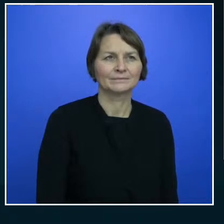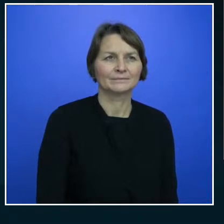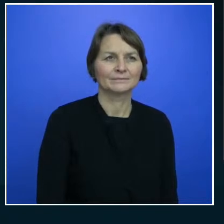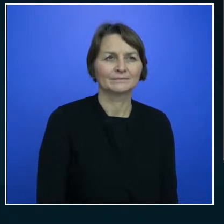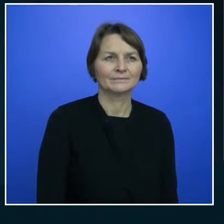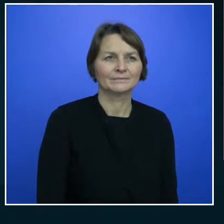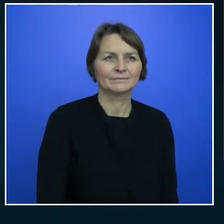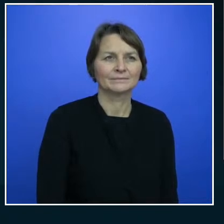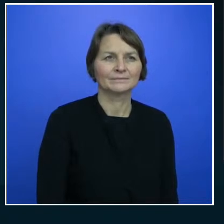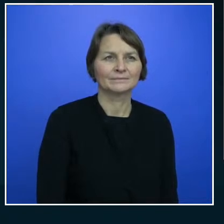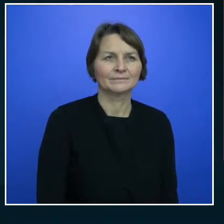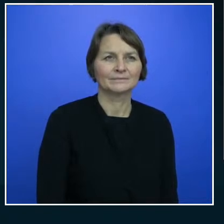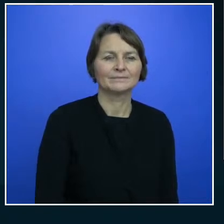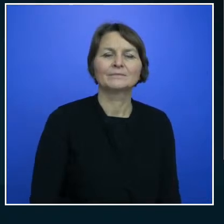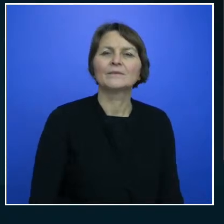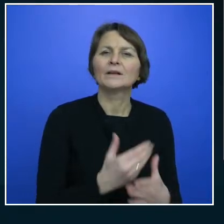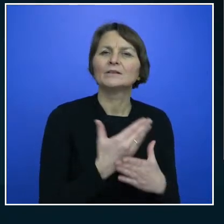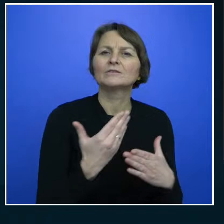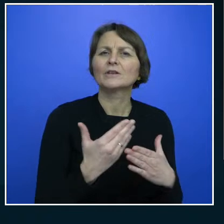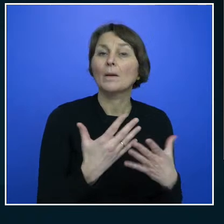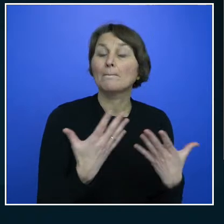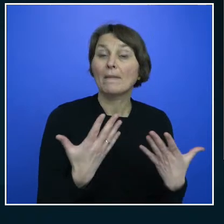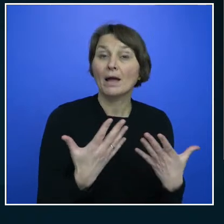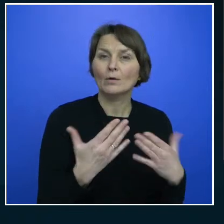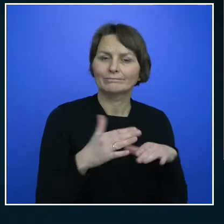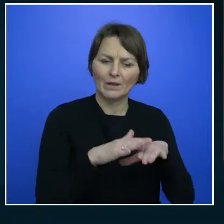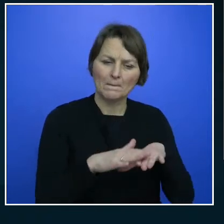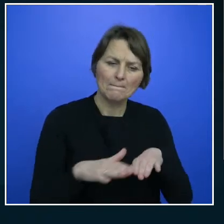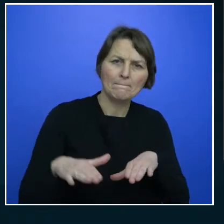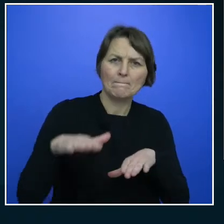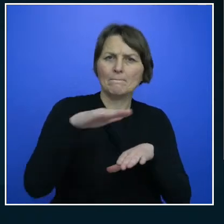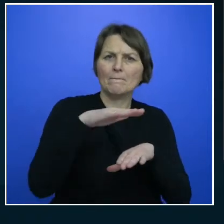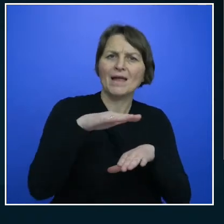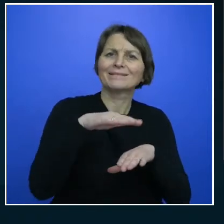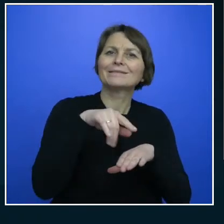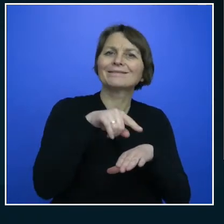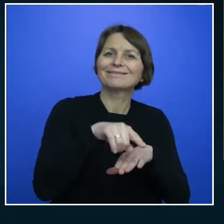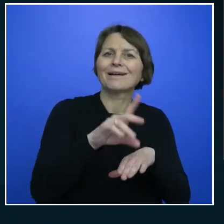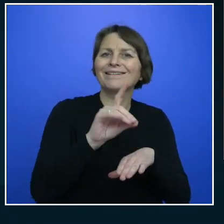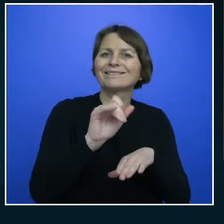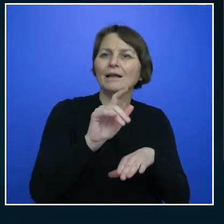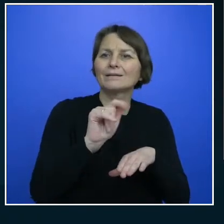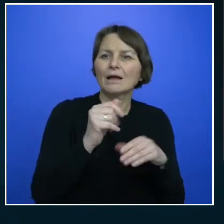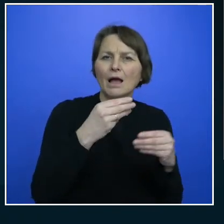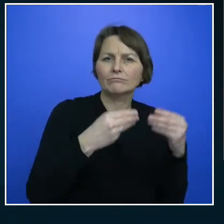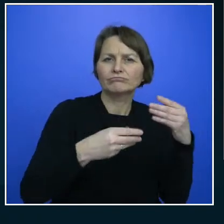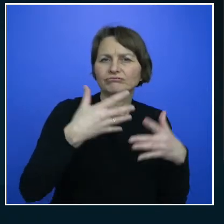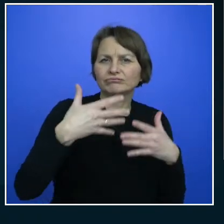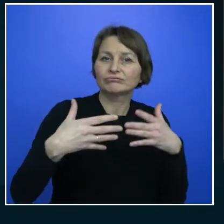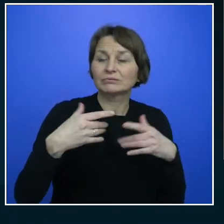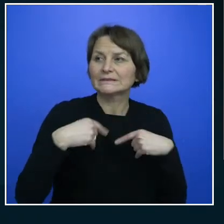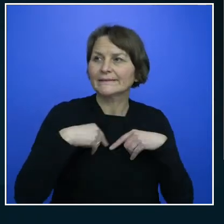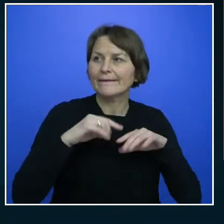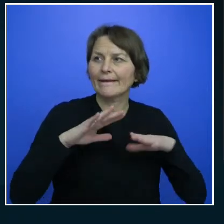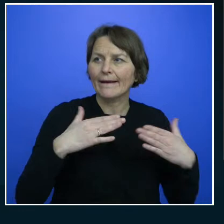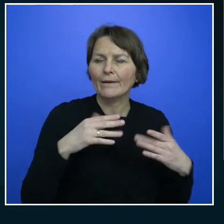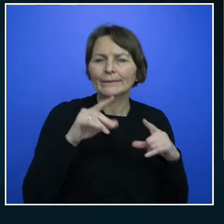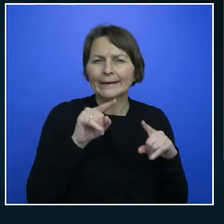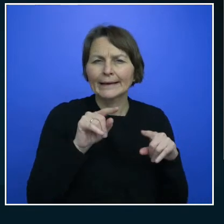some metadata, so you can get the batches, and that you can do in your overview from